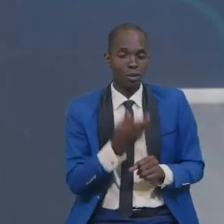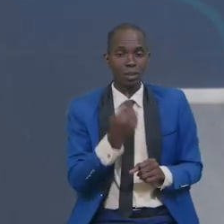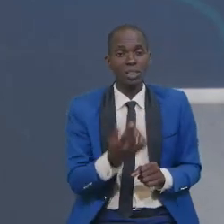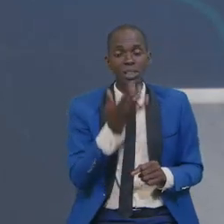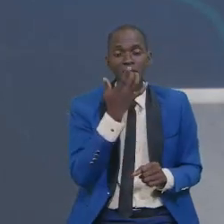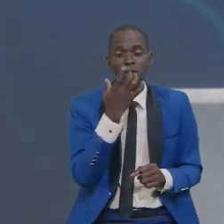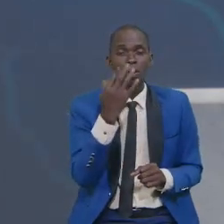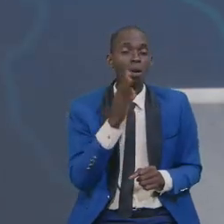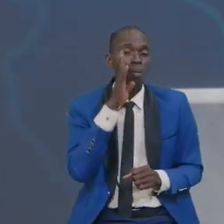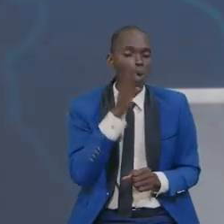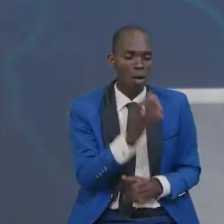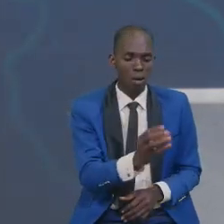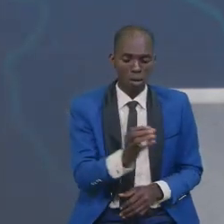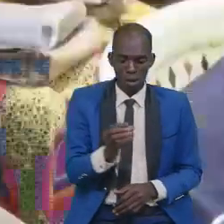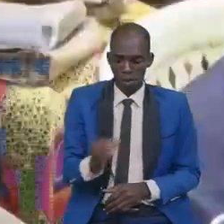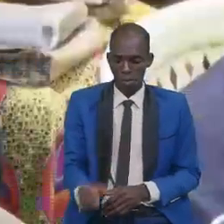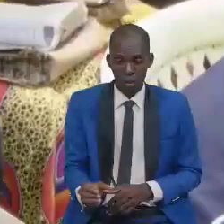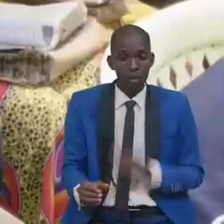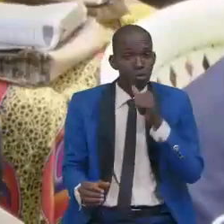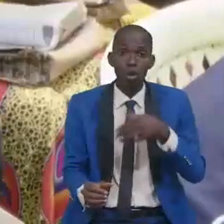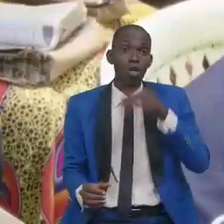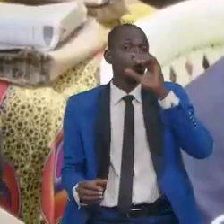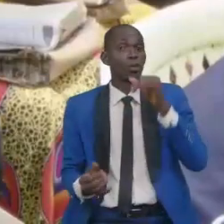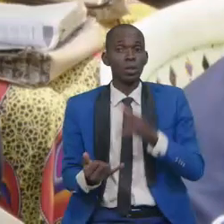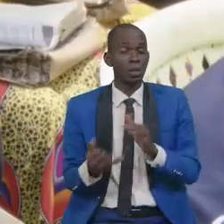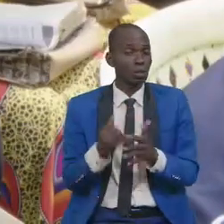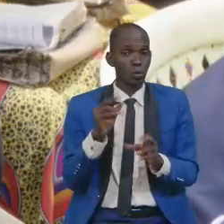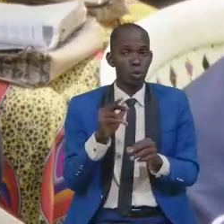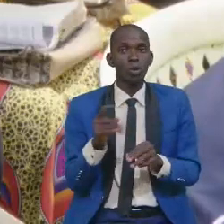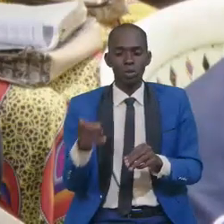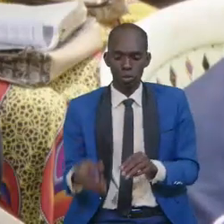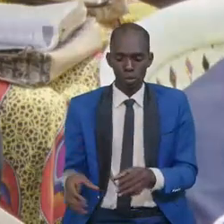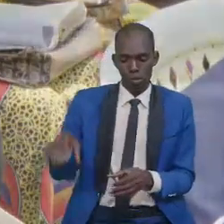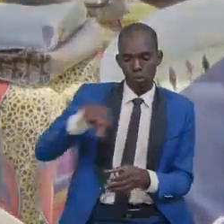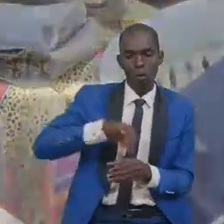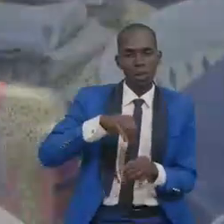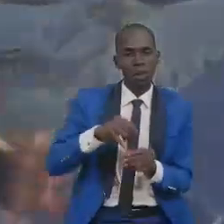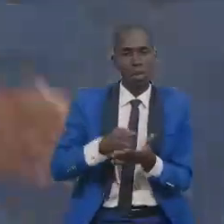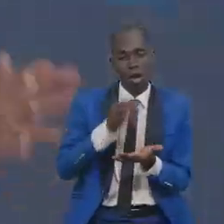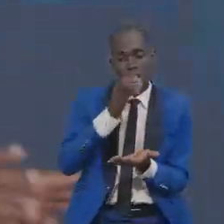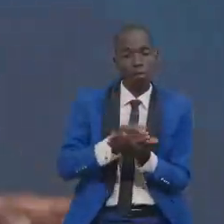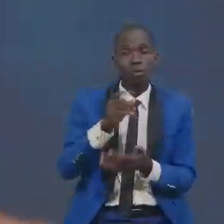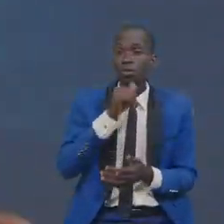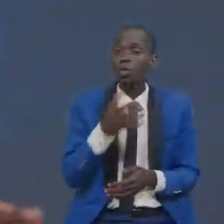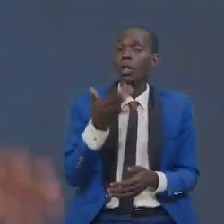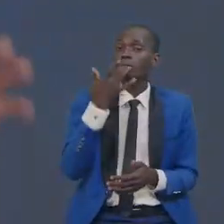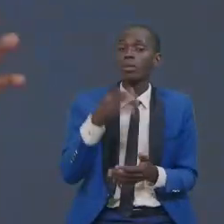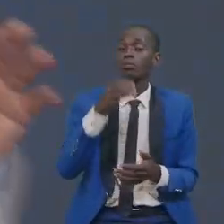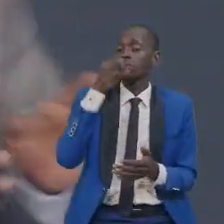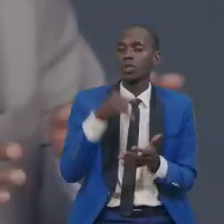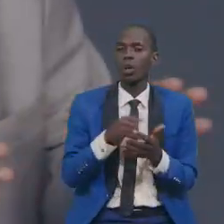your glass and your whole ditch is that not an appearance of evil there are things that will appear